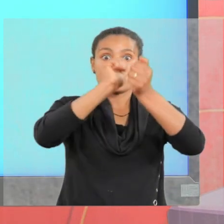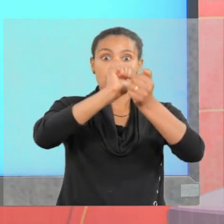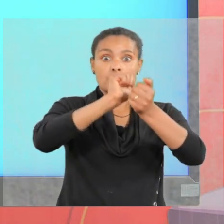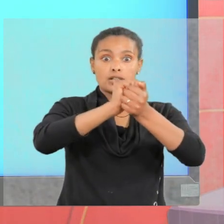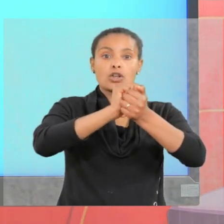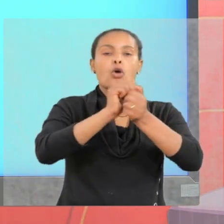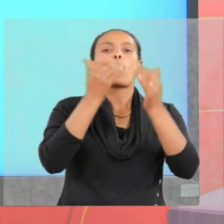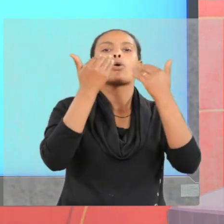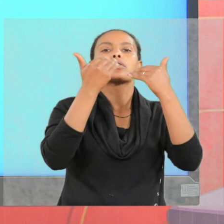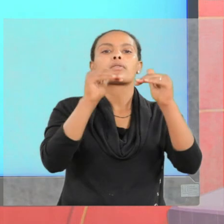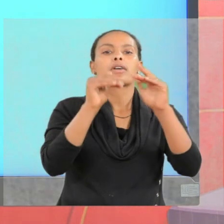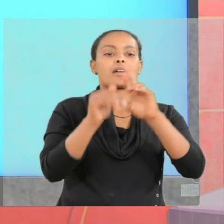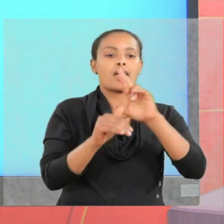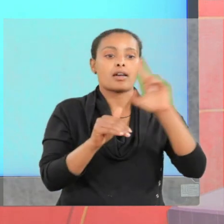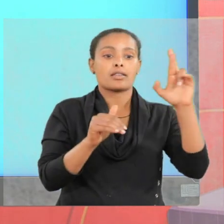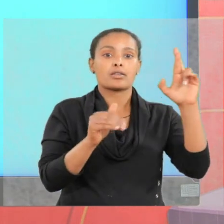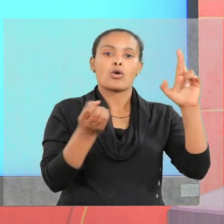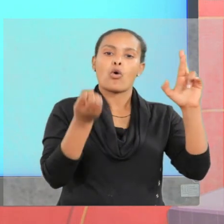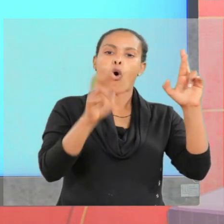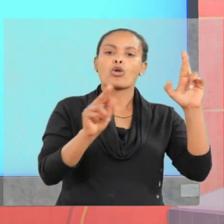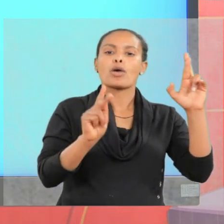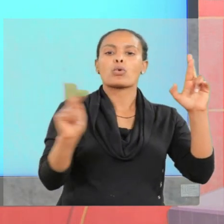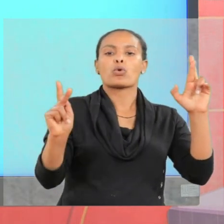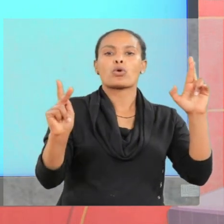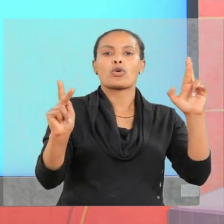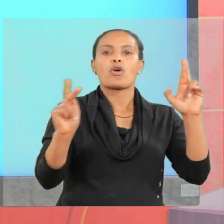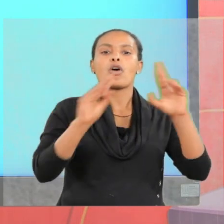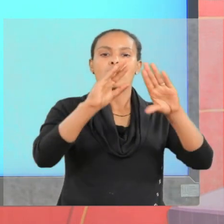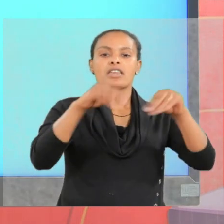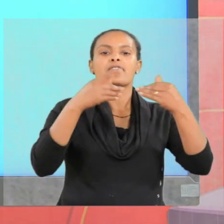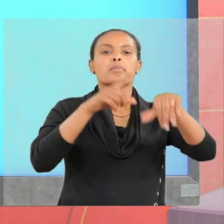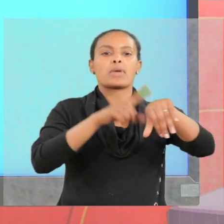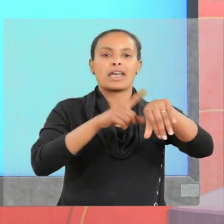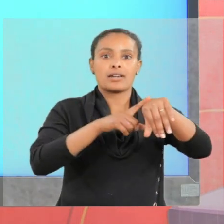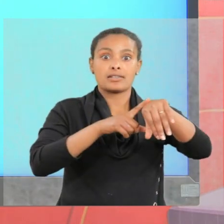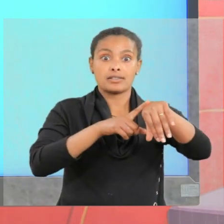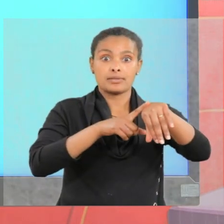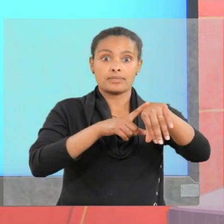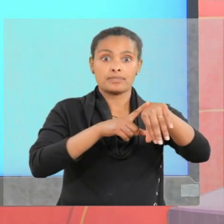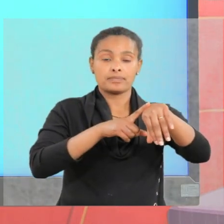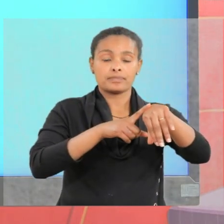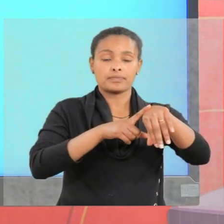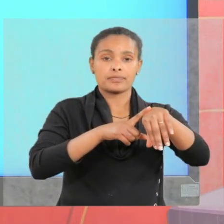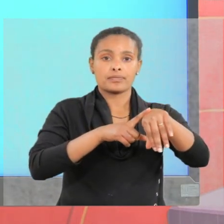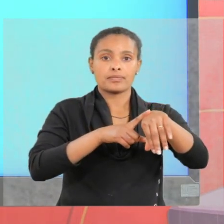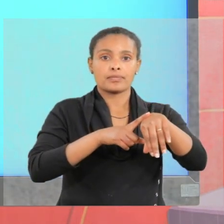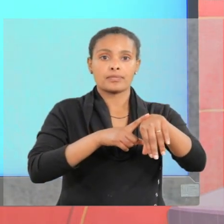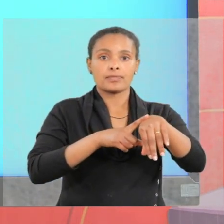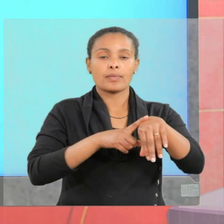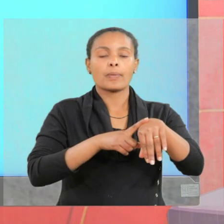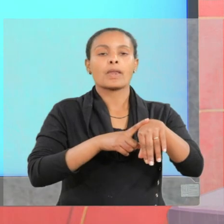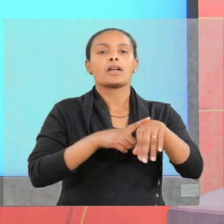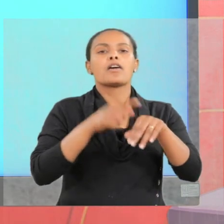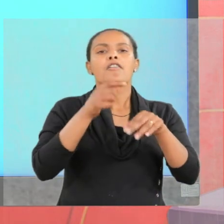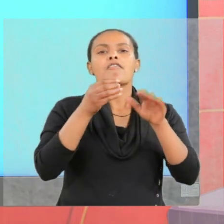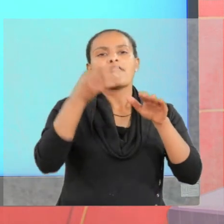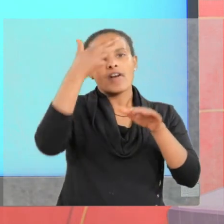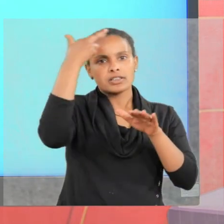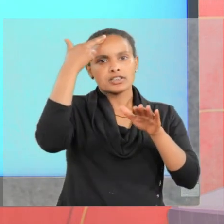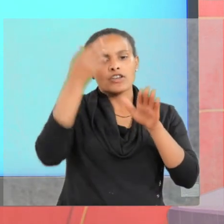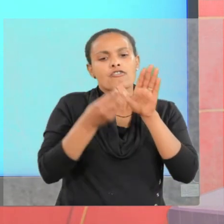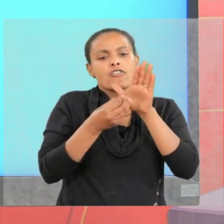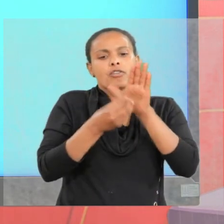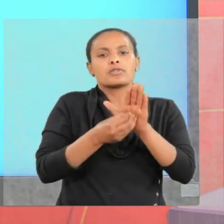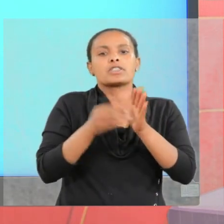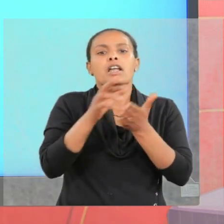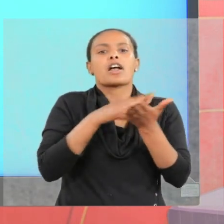in concentration of reactants or a product over a given period of time. Factors